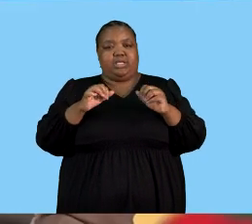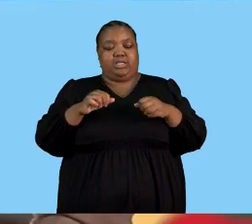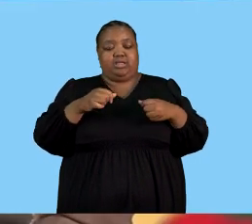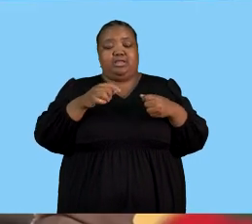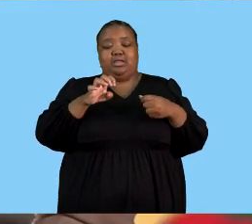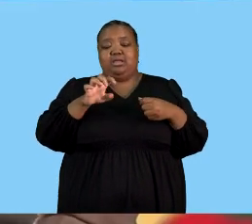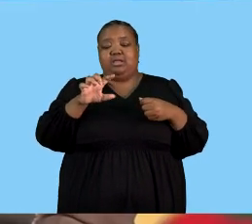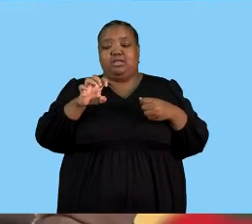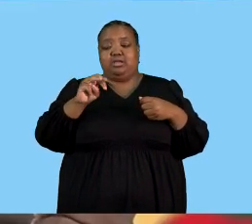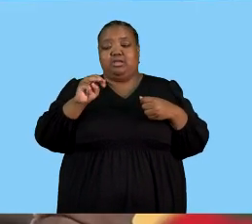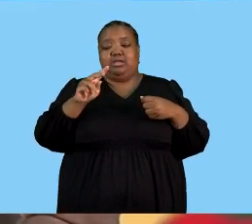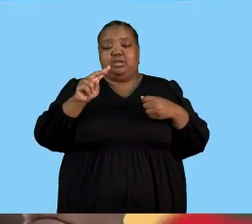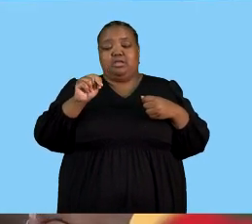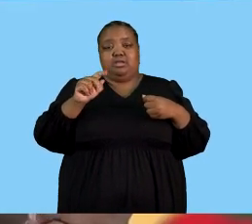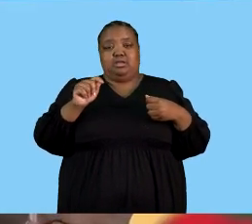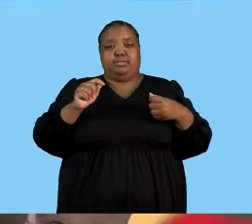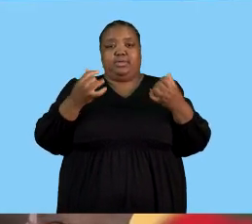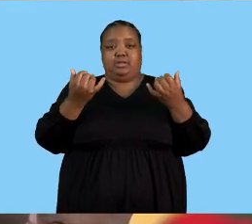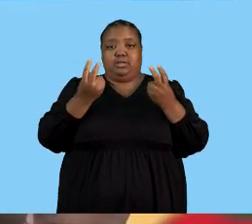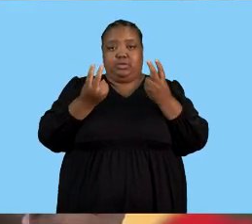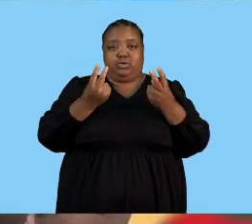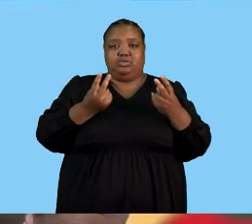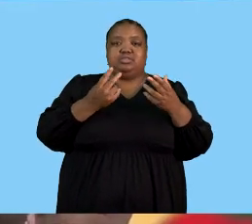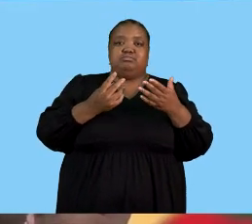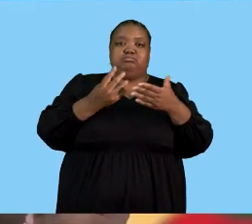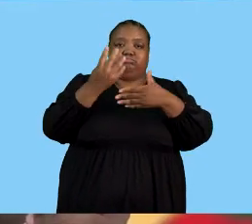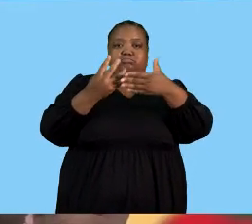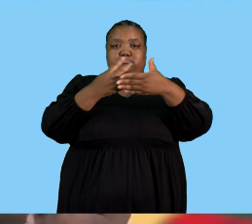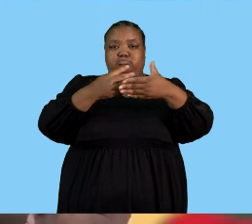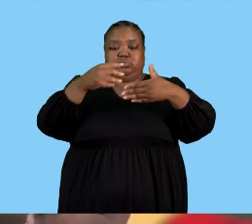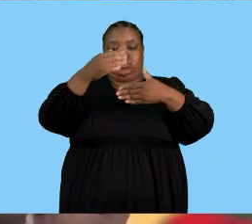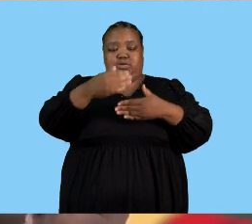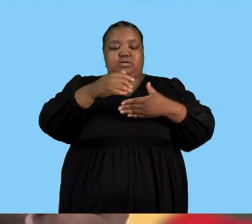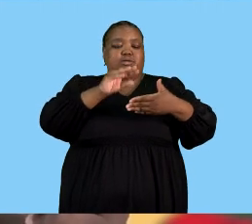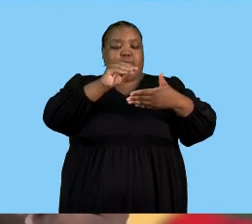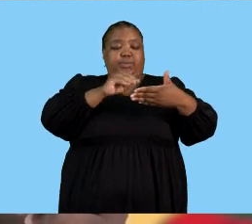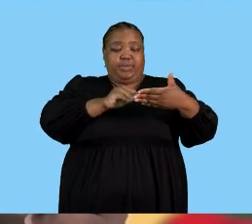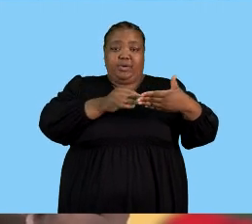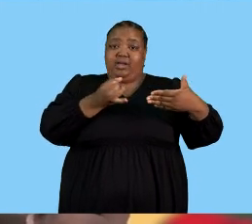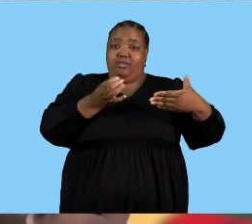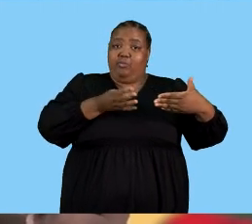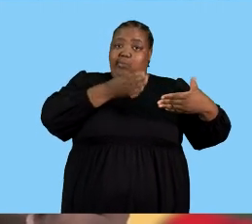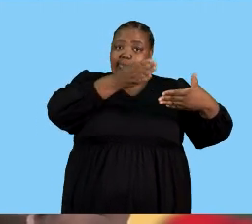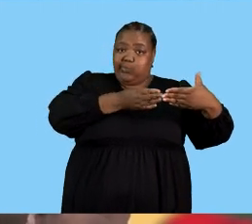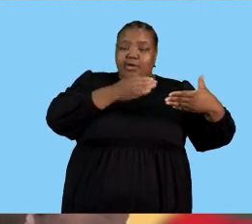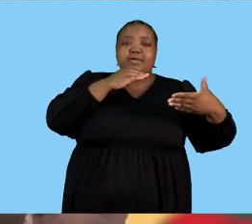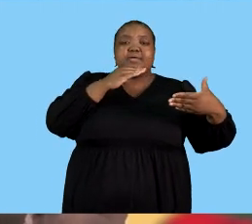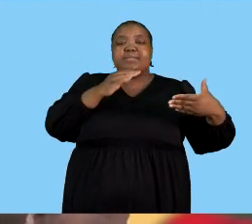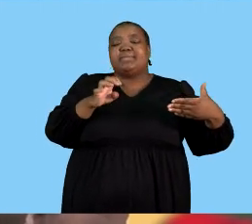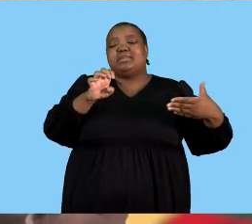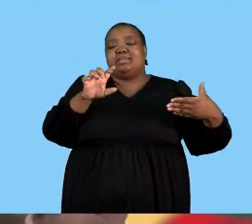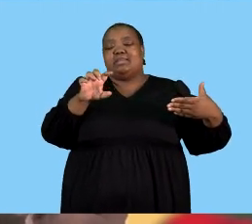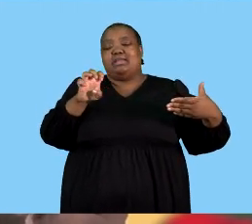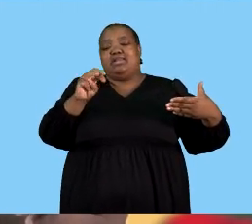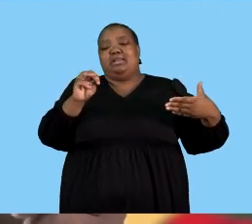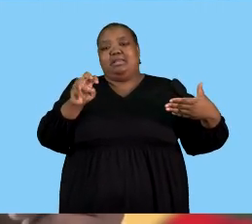every element that you are seeing here, it is found in the periodic table. So if we can find it in the periodic table, it is an element. And if it's an